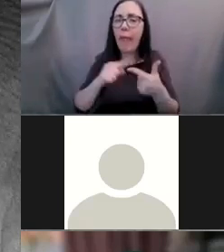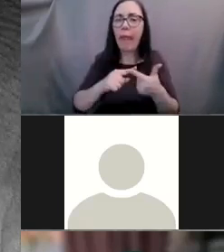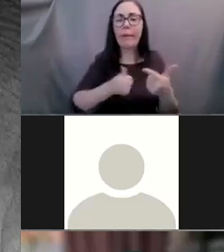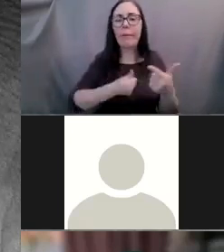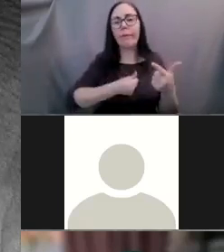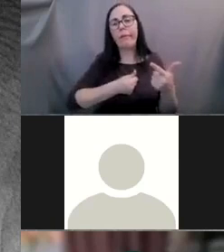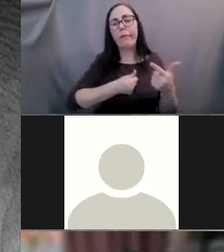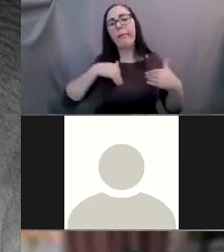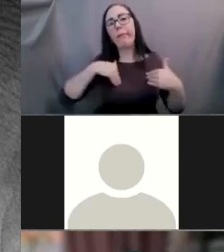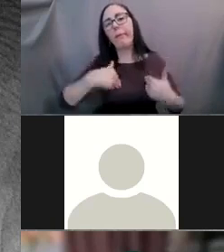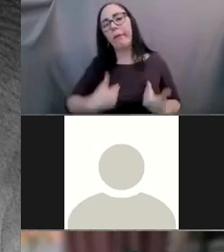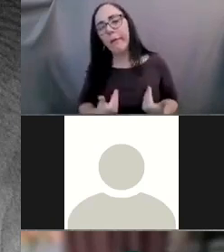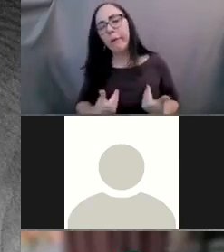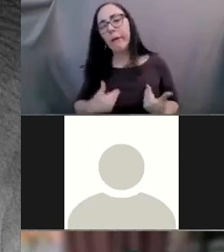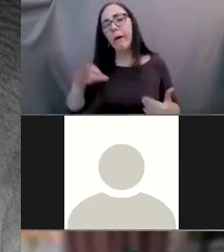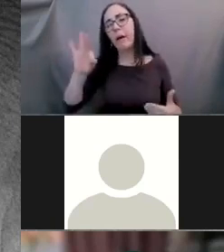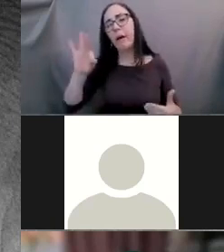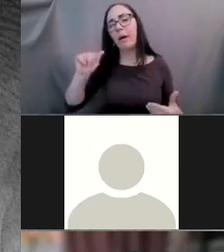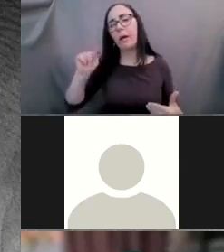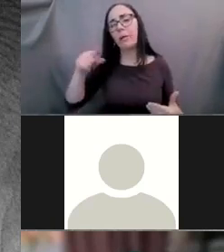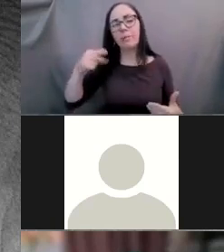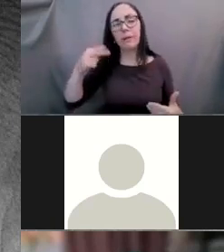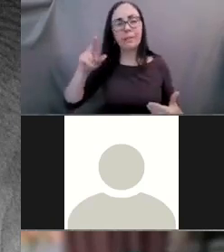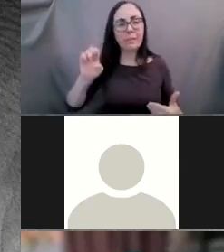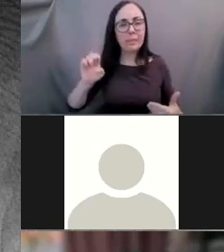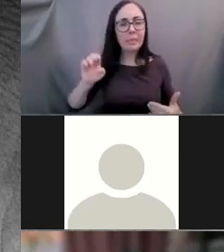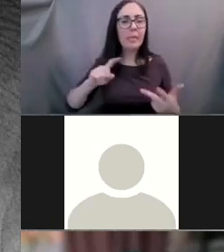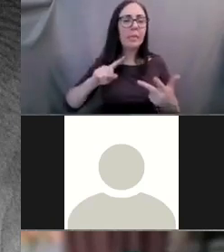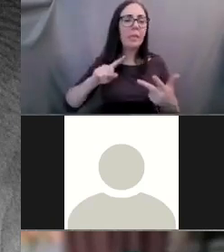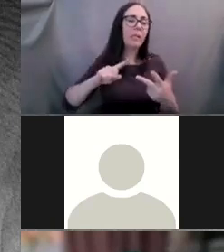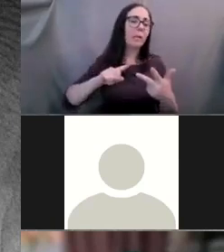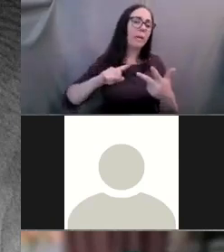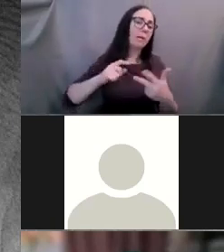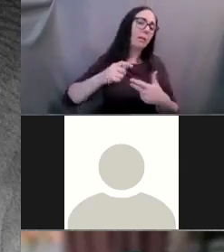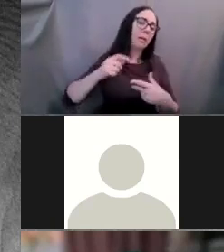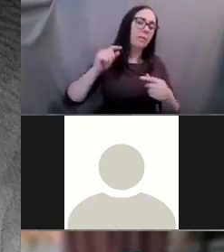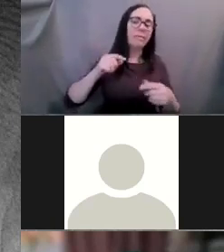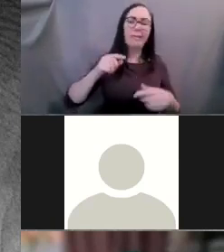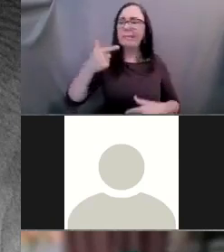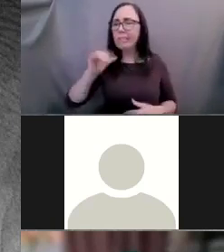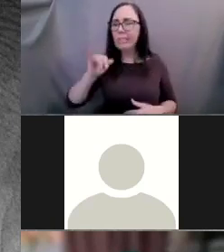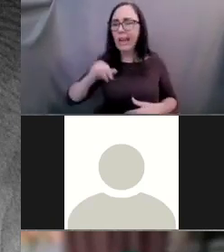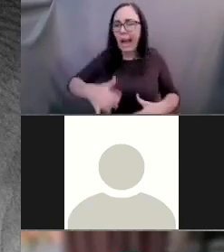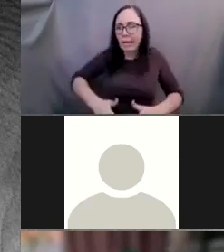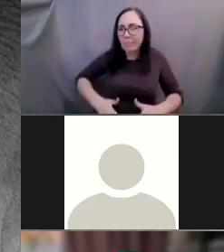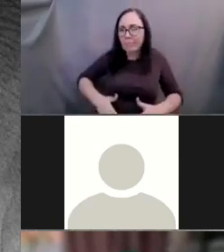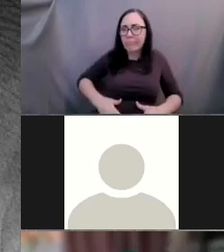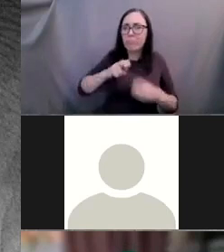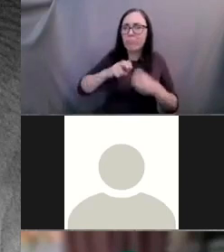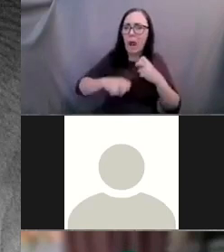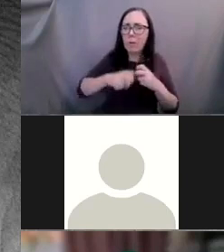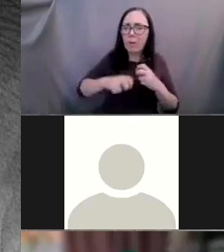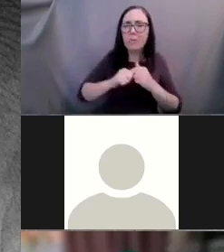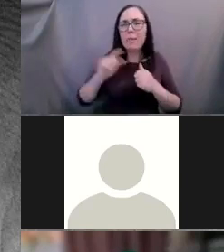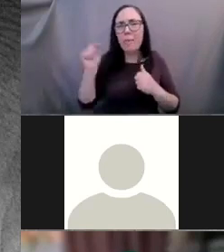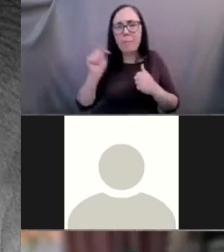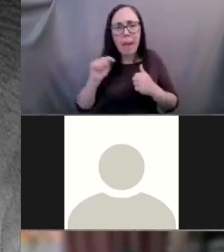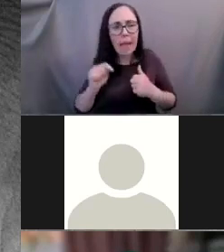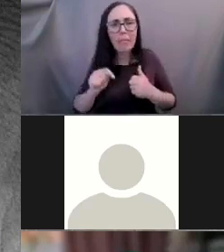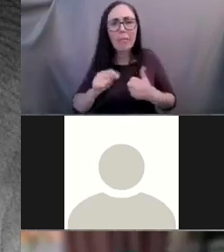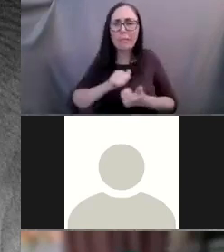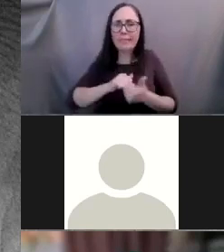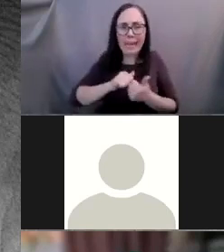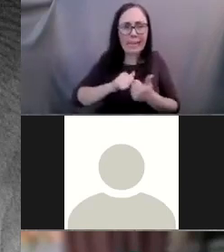gastrointestinal disorders, migraines or frequent headaches, It can cause